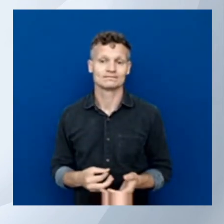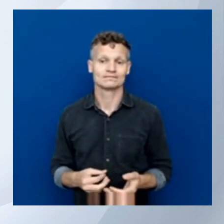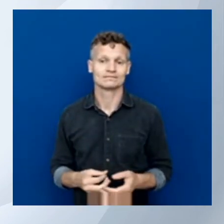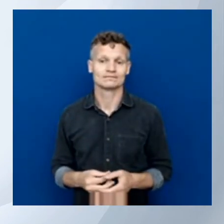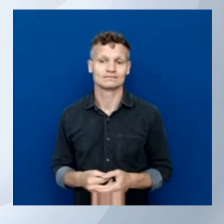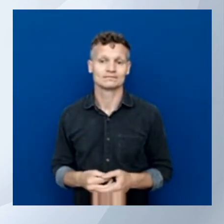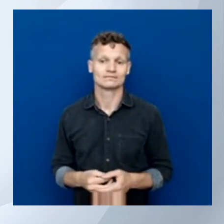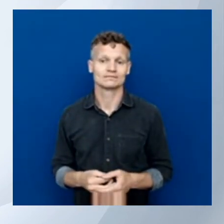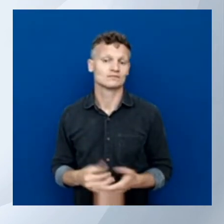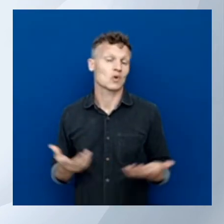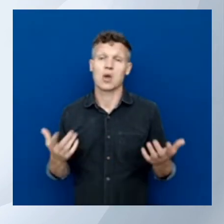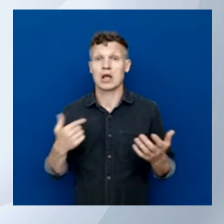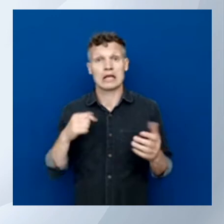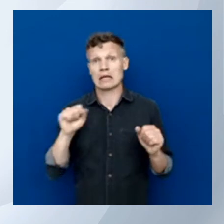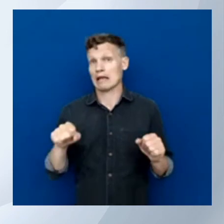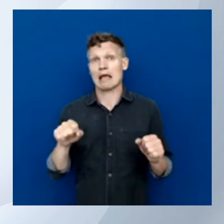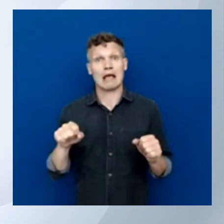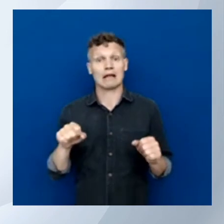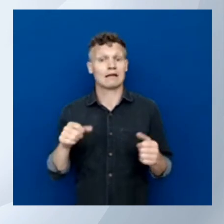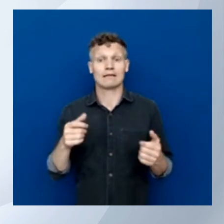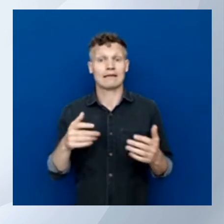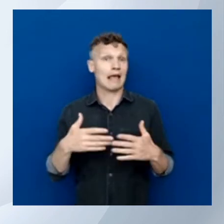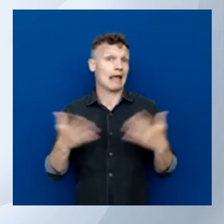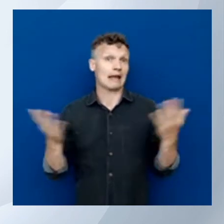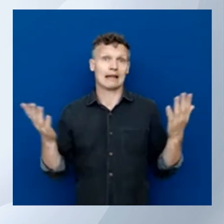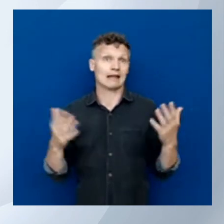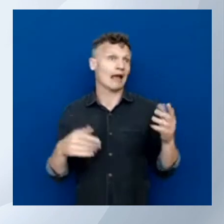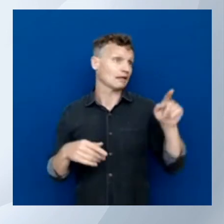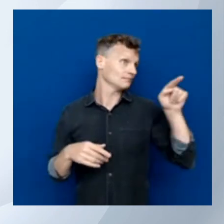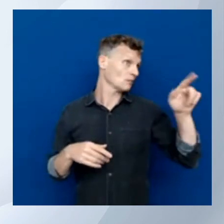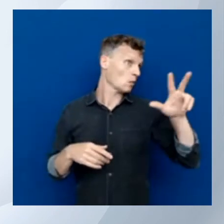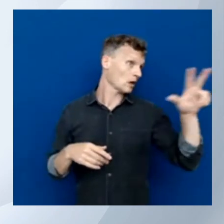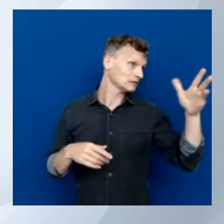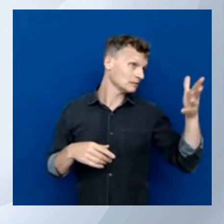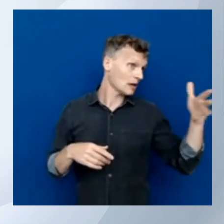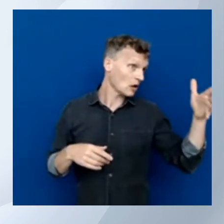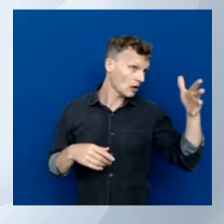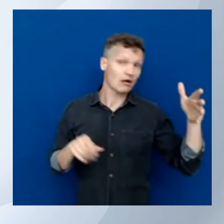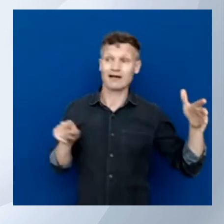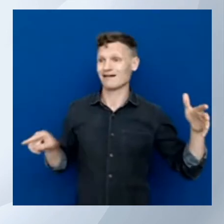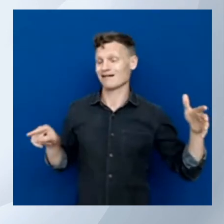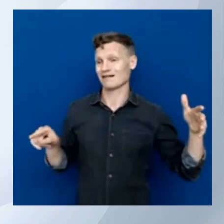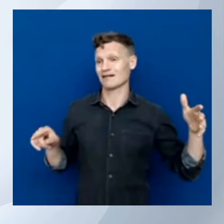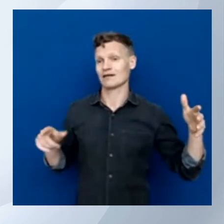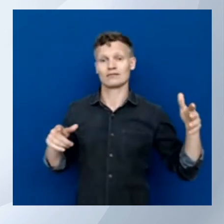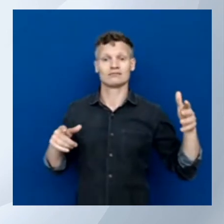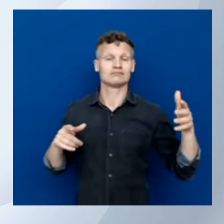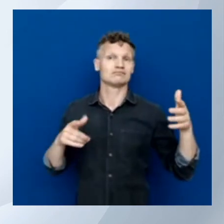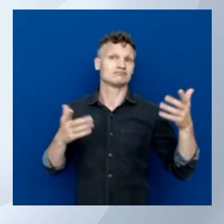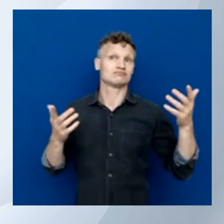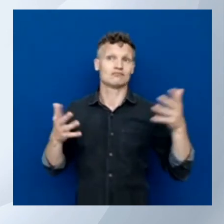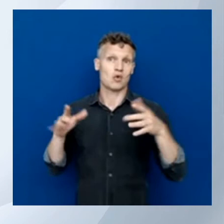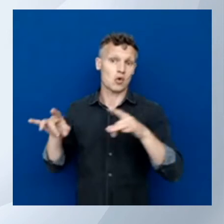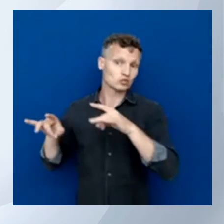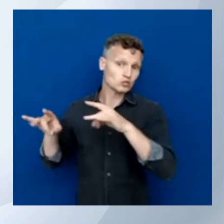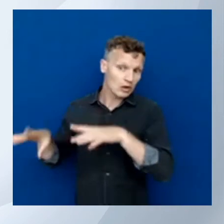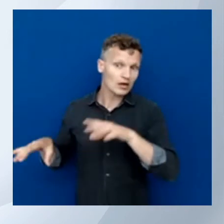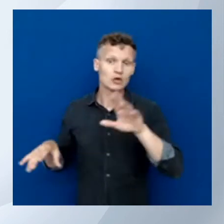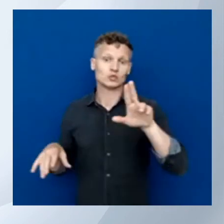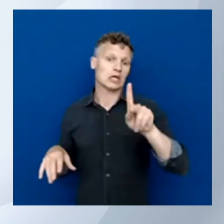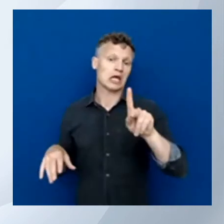those part of our Front Door backend pools. And that's how you'd get up and running.